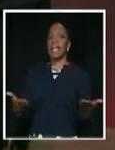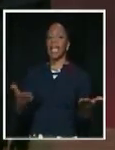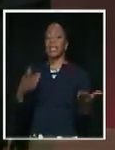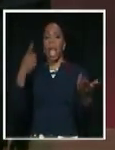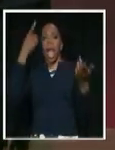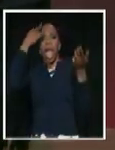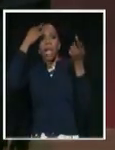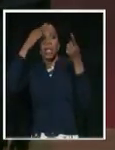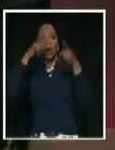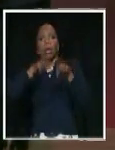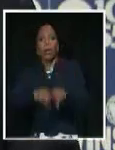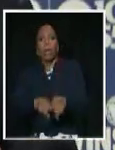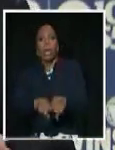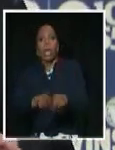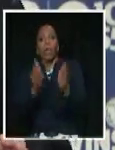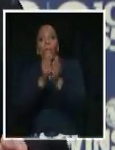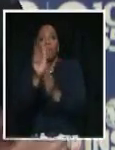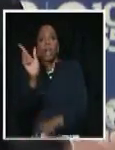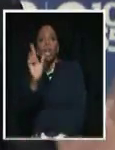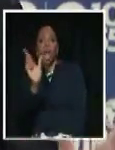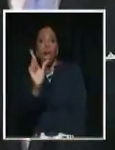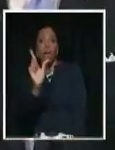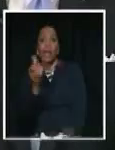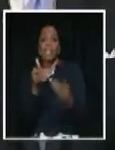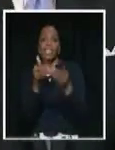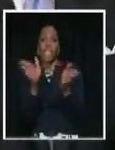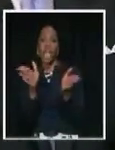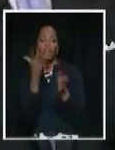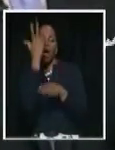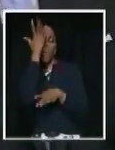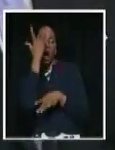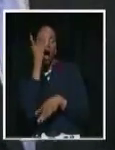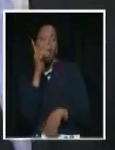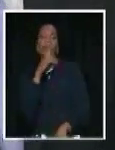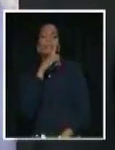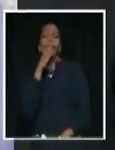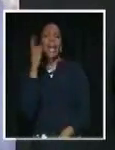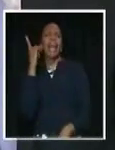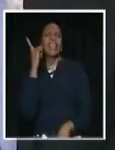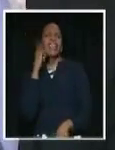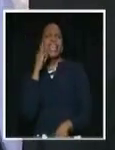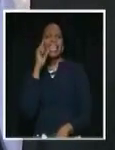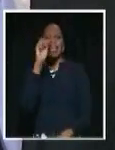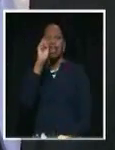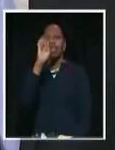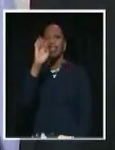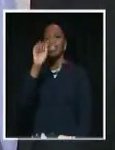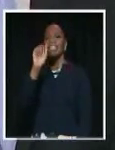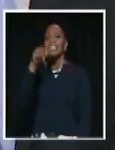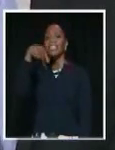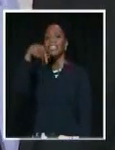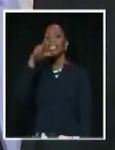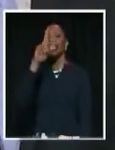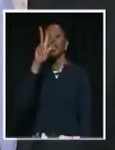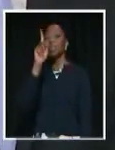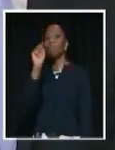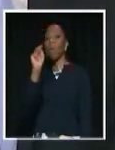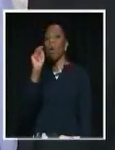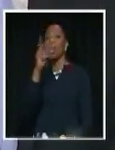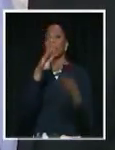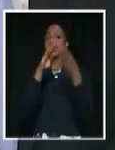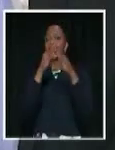Lhota. Just generally? Yeah, just okay. Because I think it's called Seaport City, if I remember correctly, is the proposal the mayor